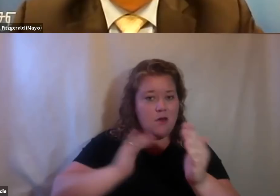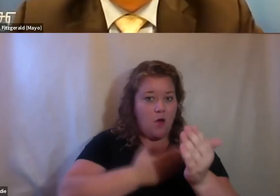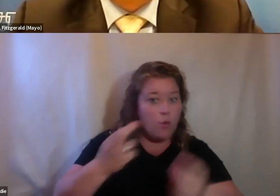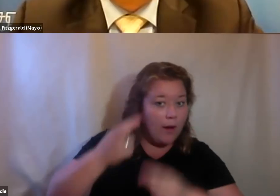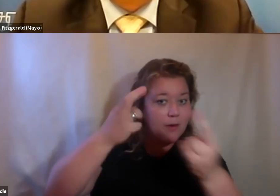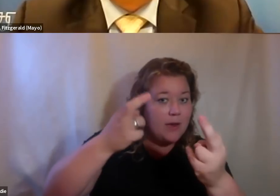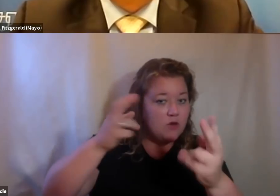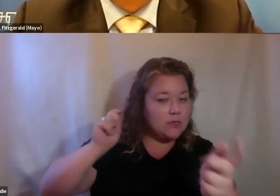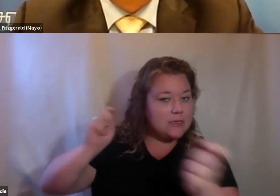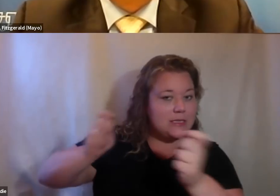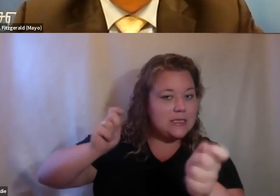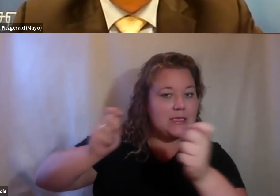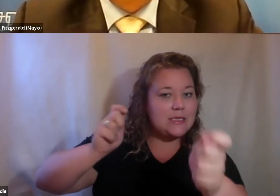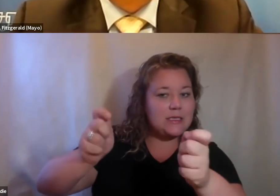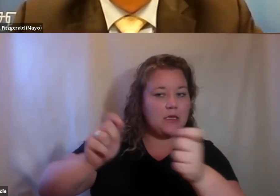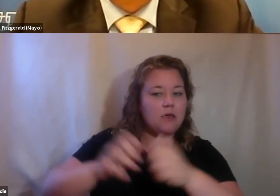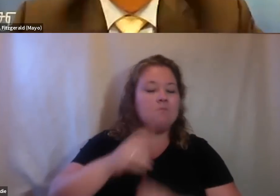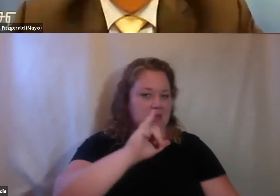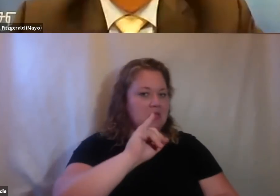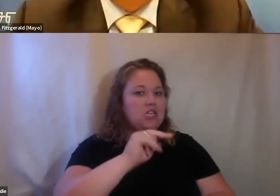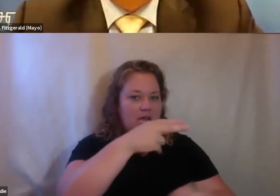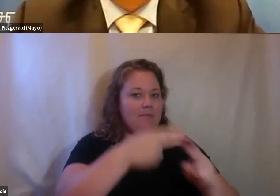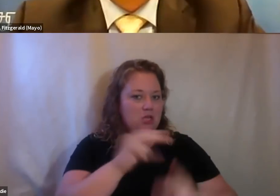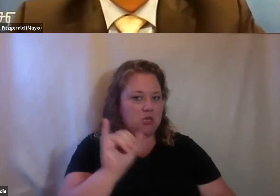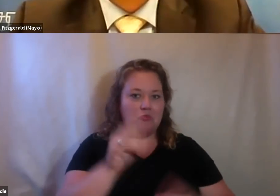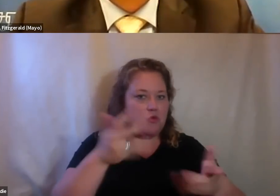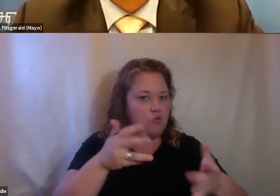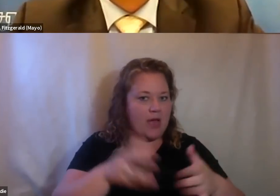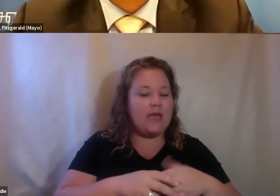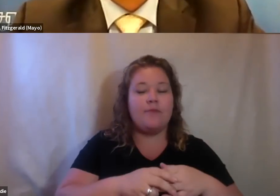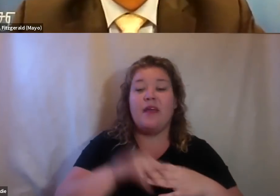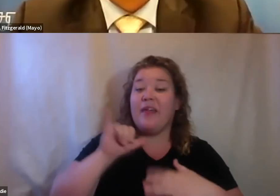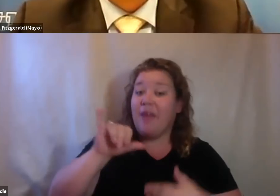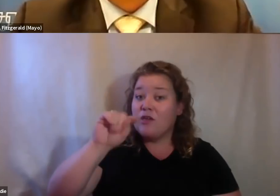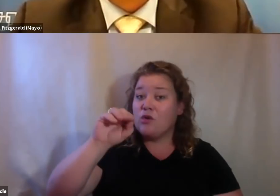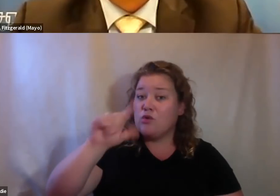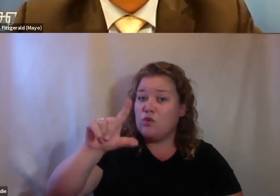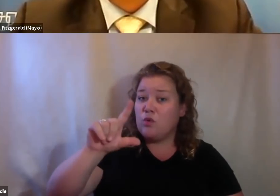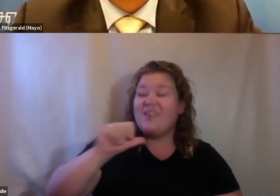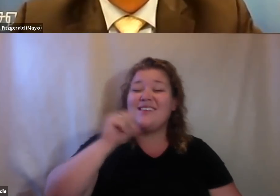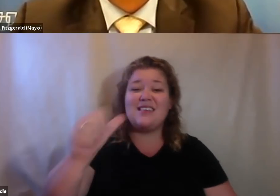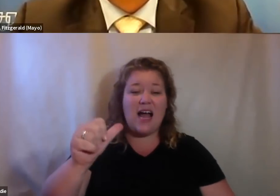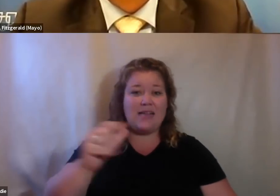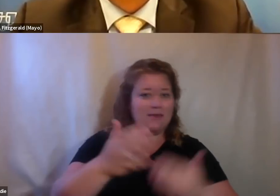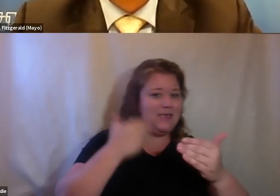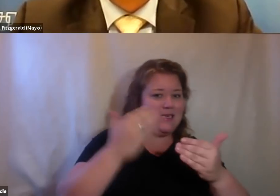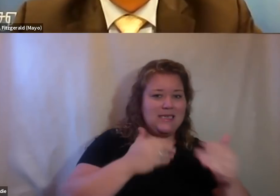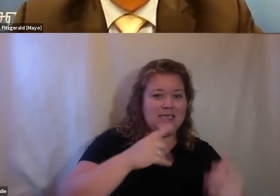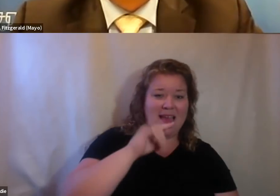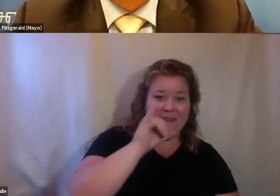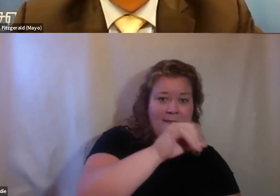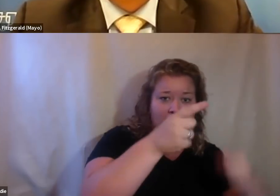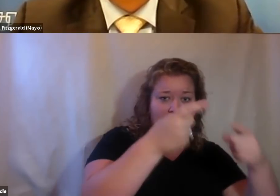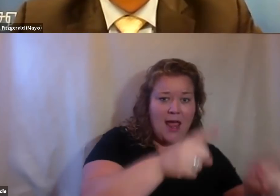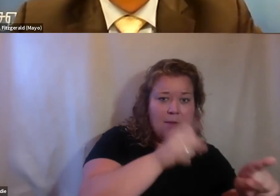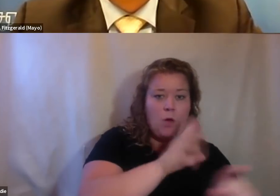this tool, and Jen spoke to this, but I'll just reiterate it, is it is not a if this then that type of formula. It is